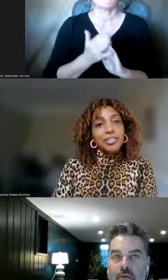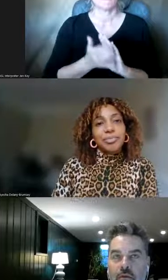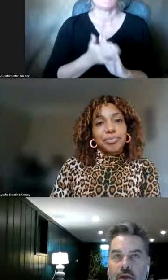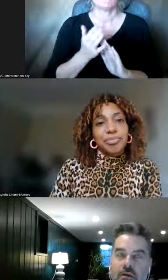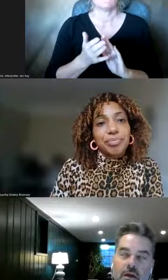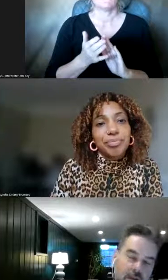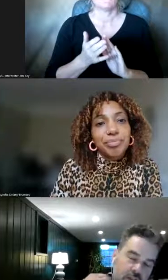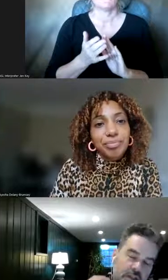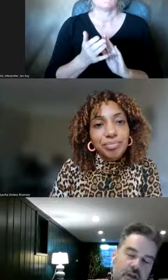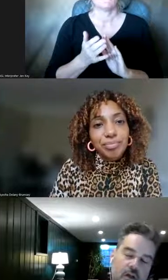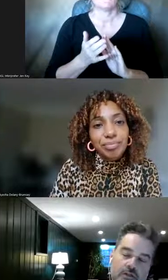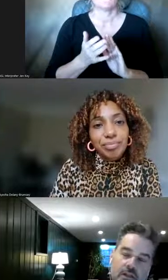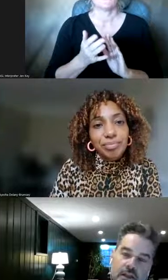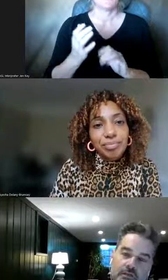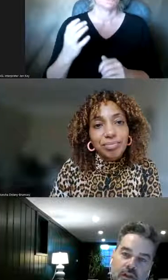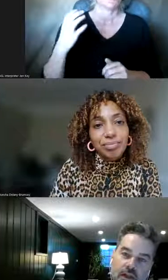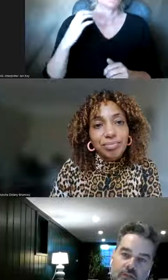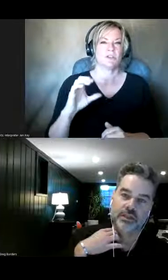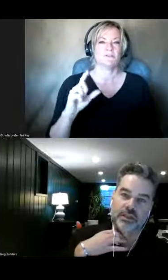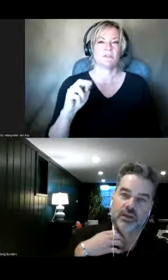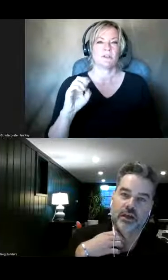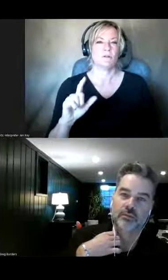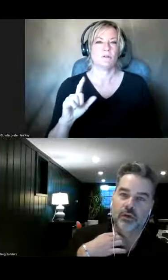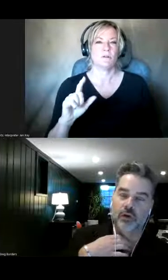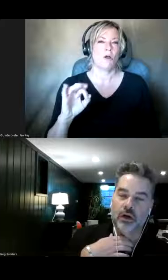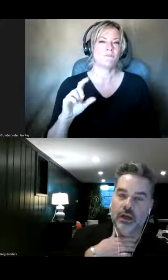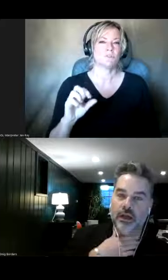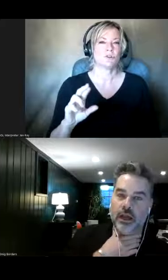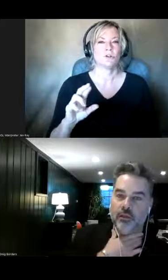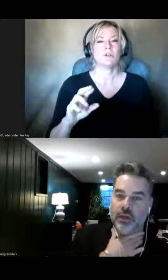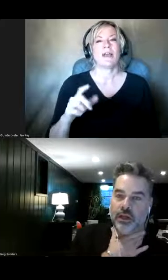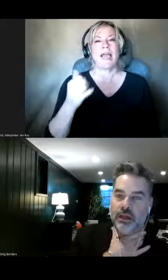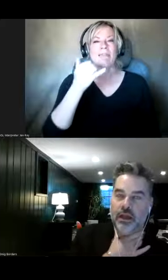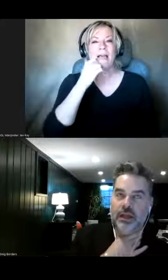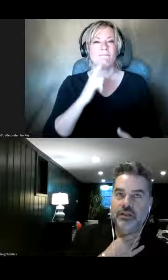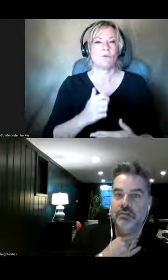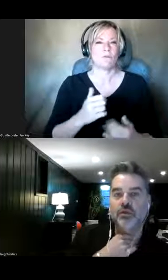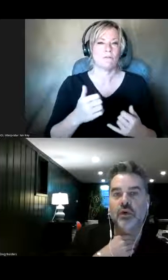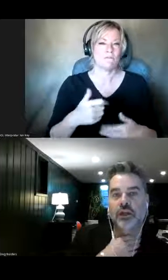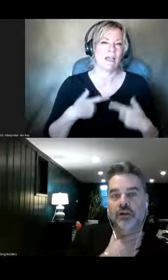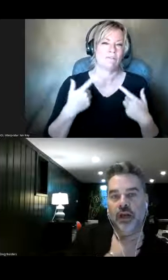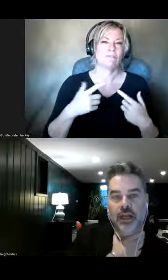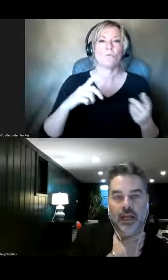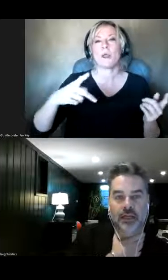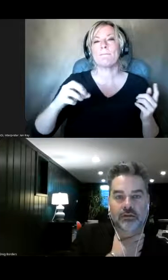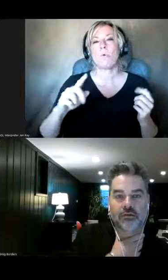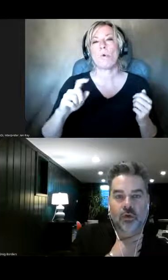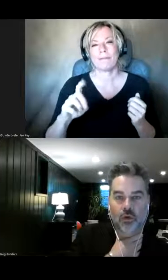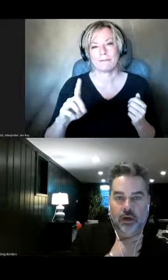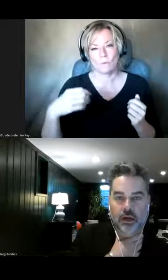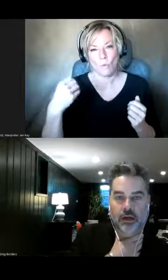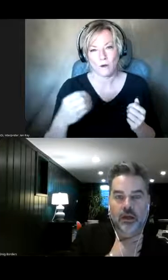I'm the Chief Clinical Officer at Lines for Life, which is located in Portland, Oregon, and we answer the majority of